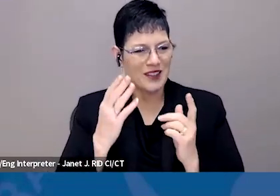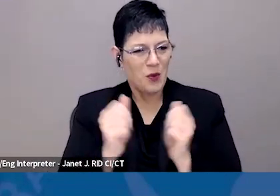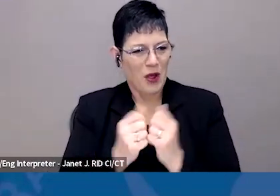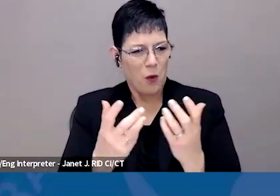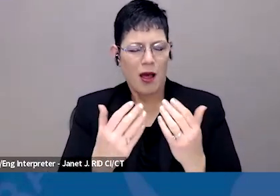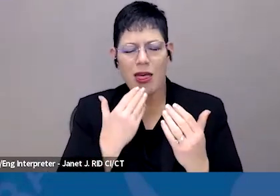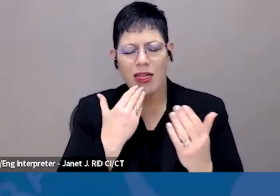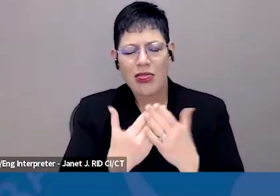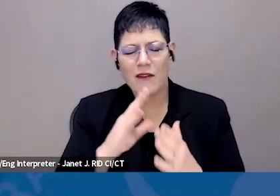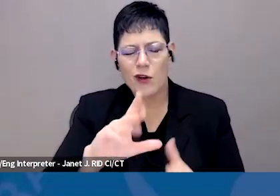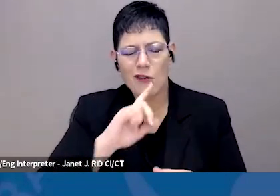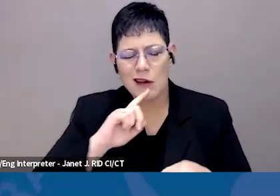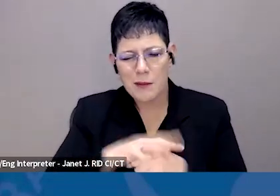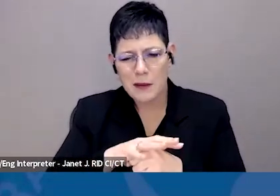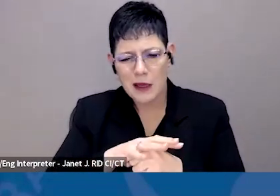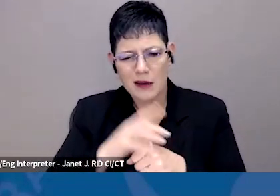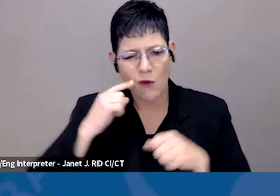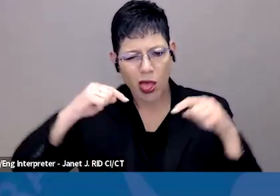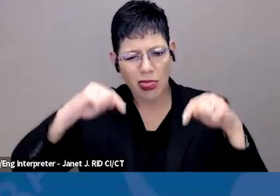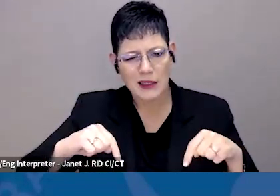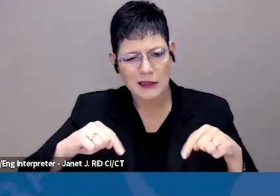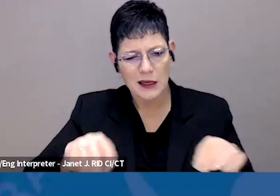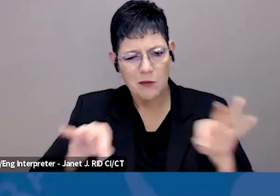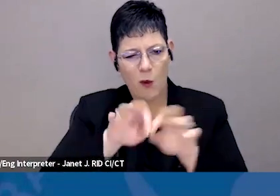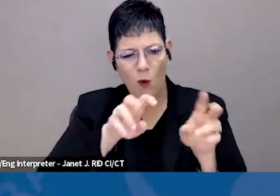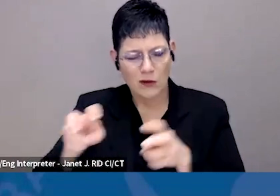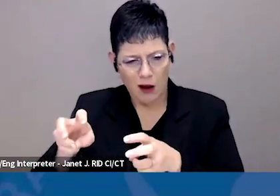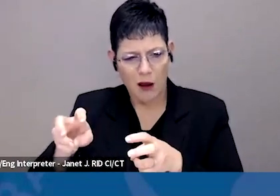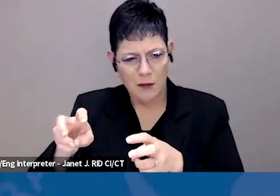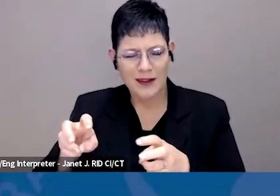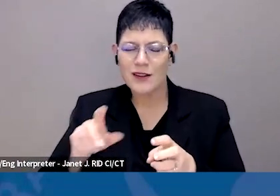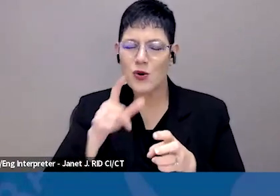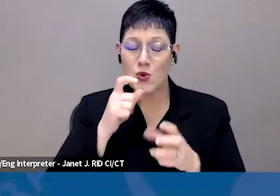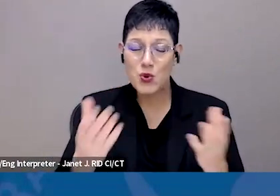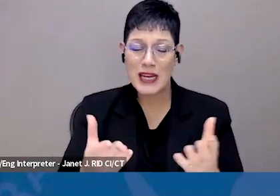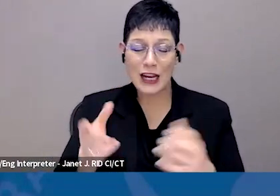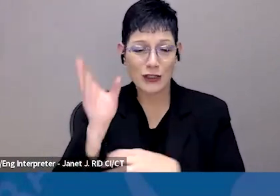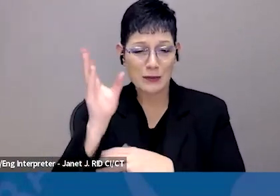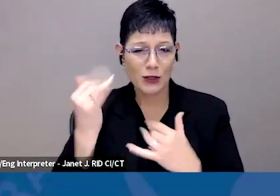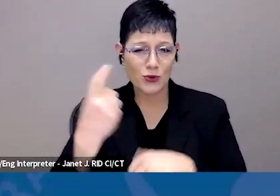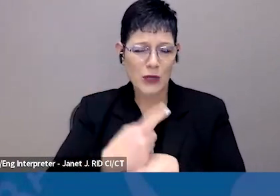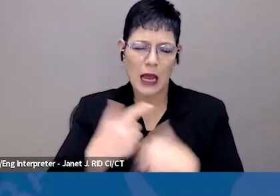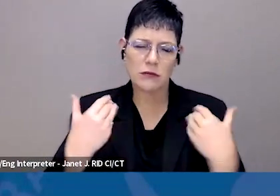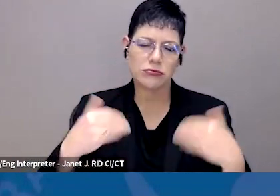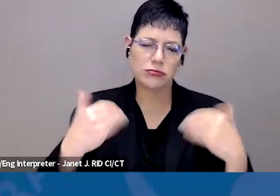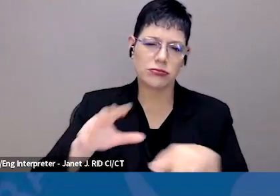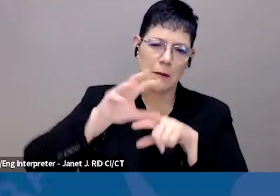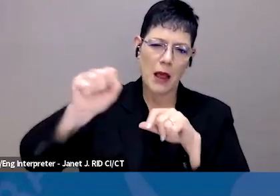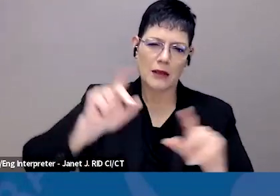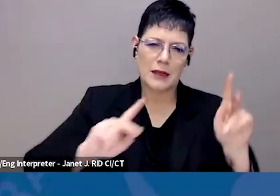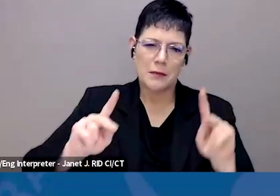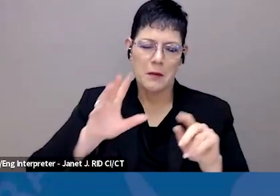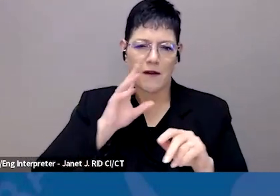for committing to such a sustained effort. And thank you also to the amazing speakers who are going to help us today outline a vision for the